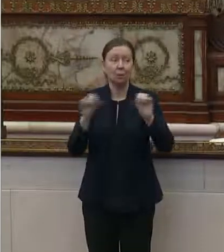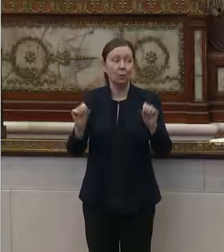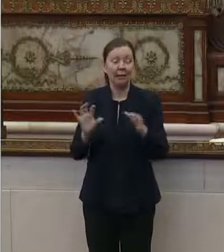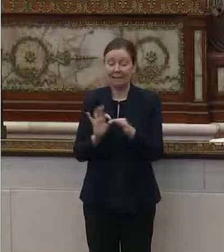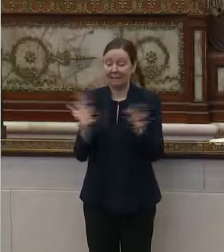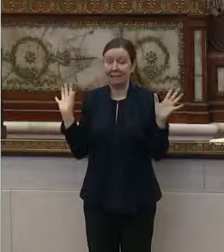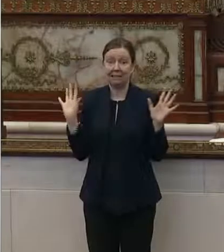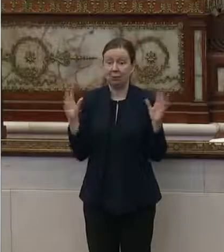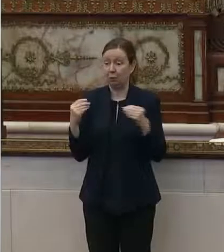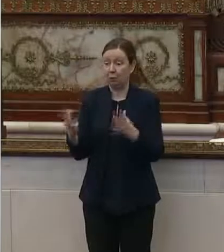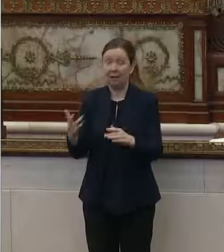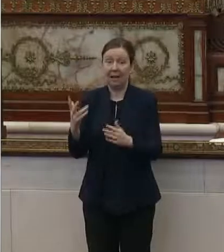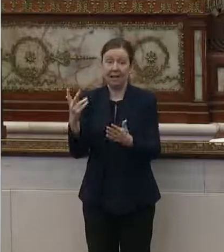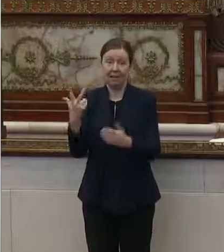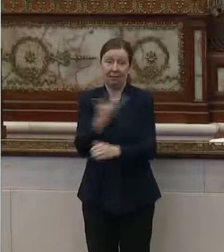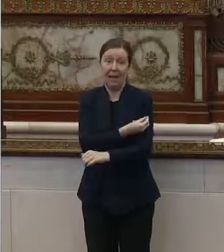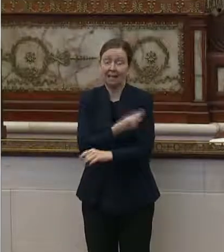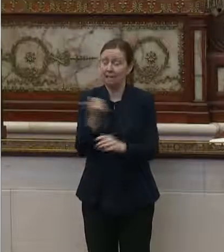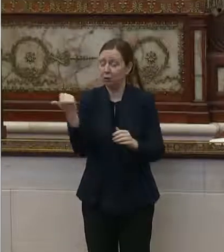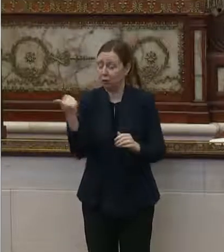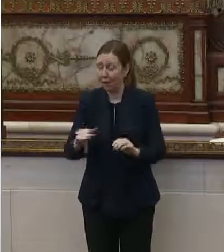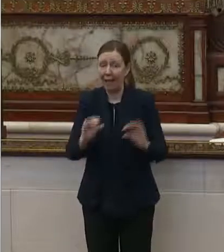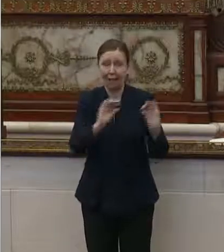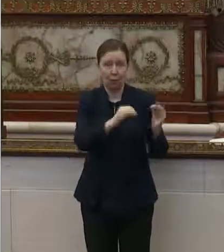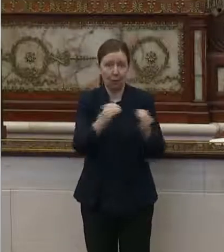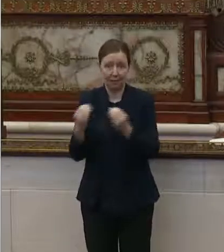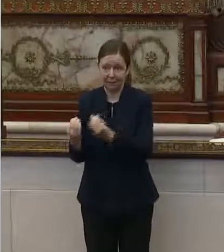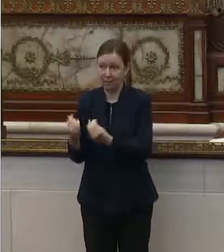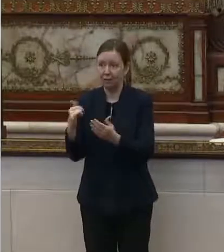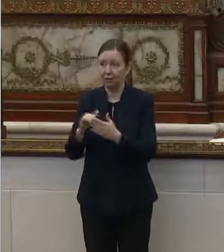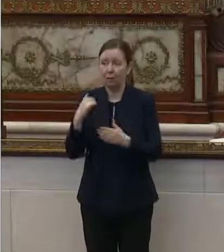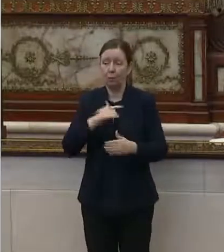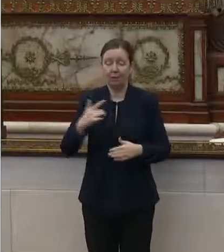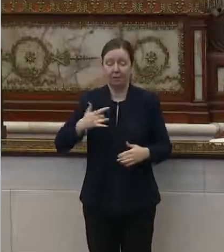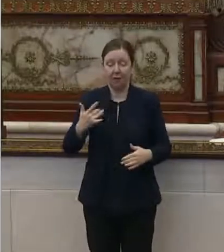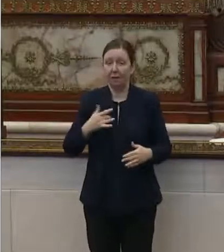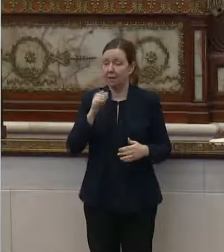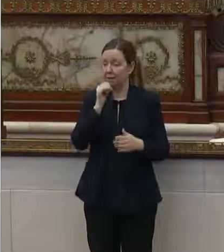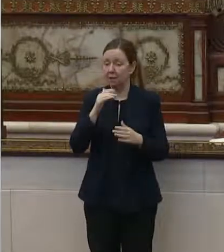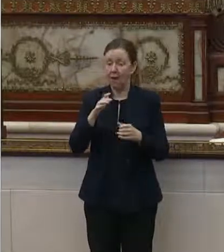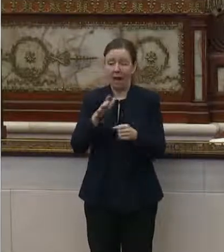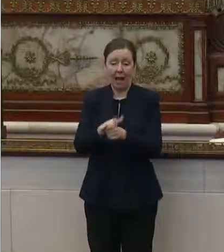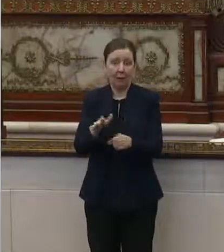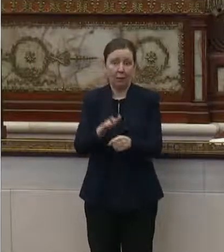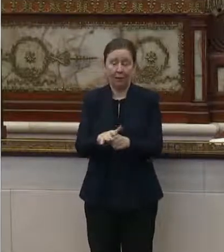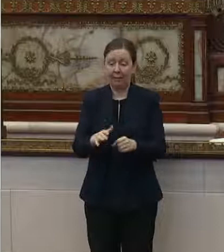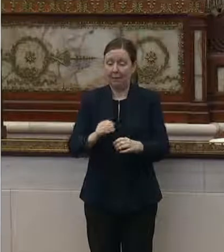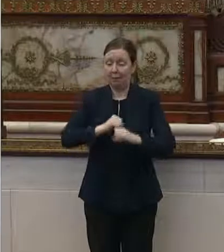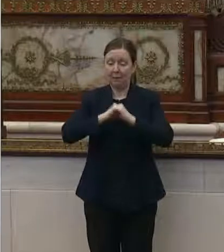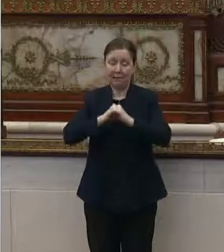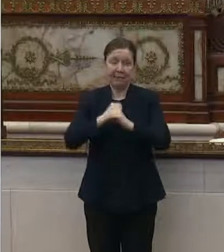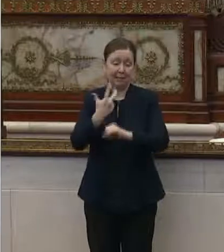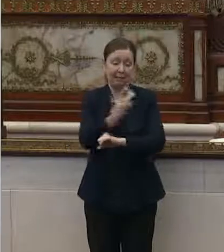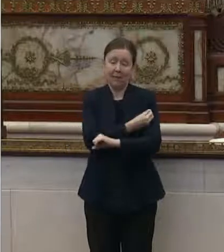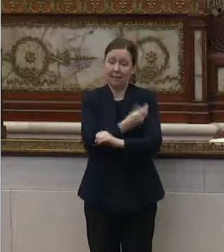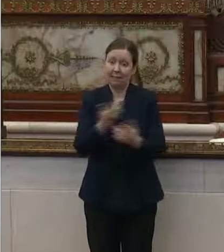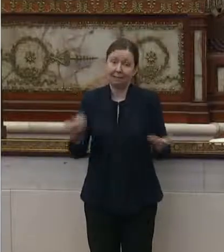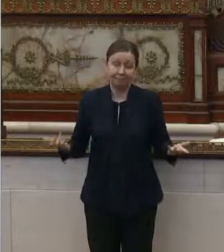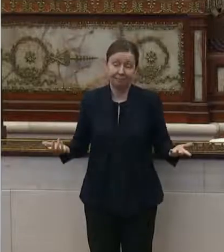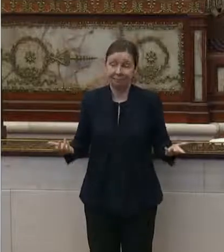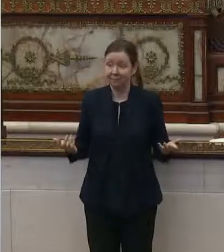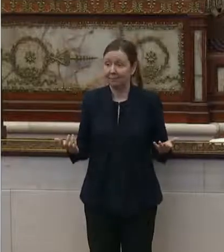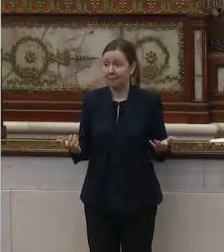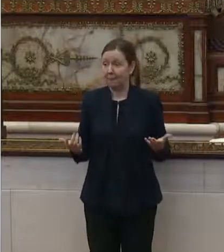discontinue providing vaccines to any organization that we feel is not adequately protecting the vaccine in particular. The main focus